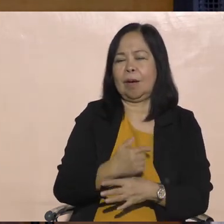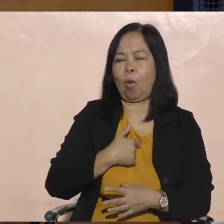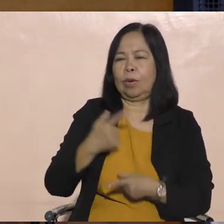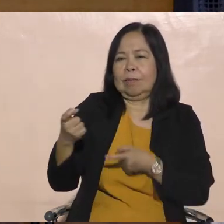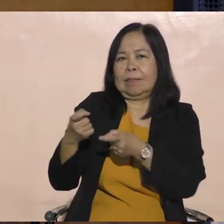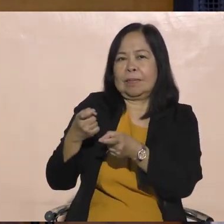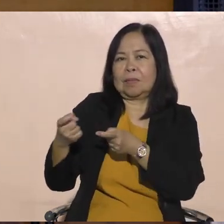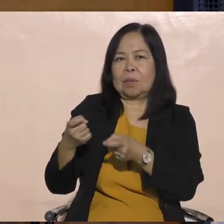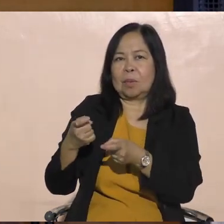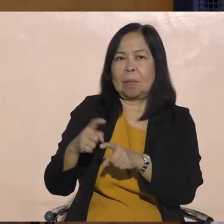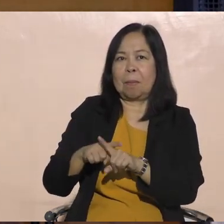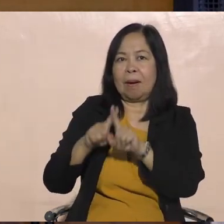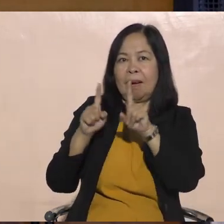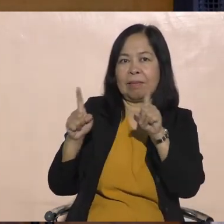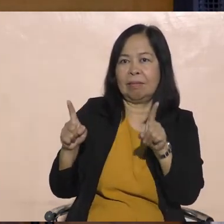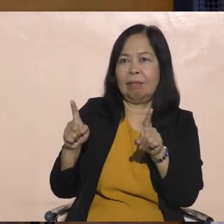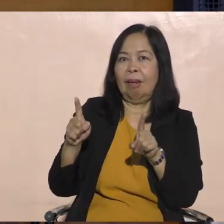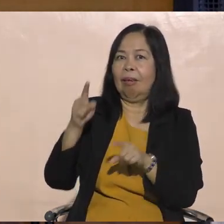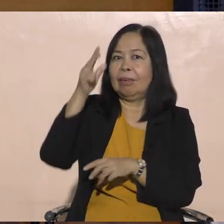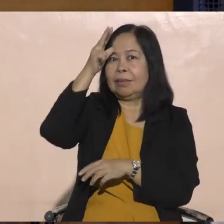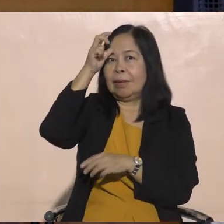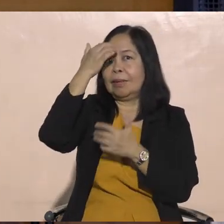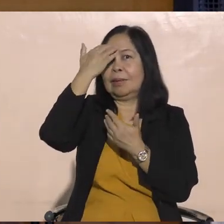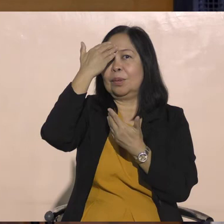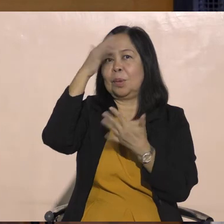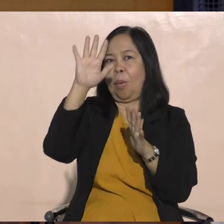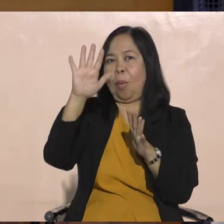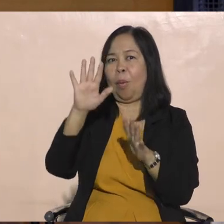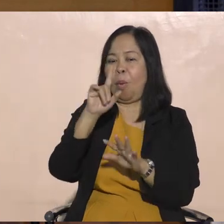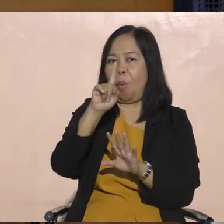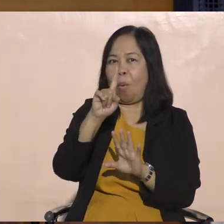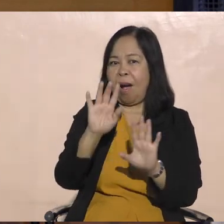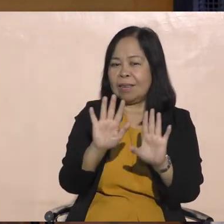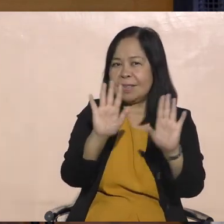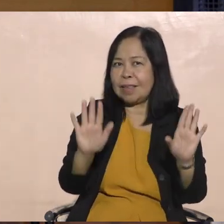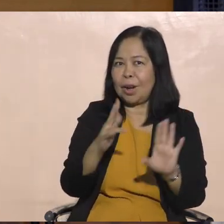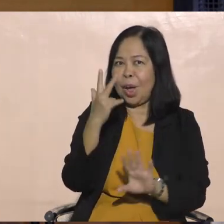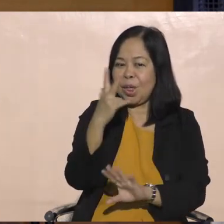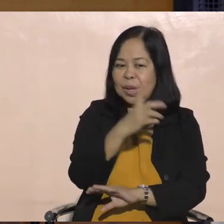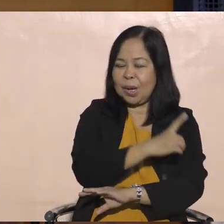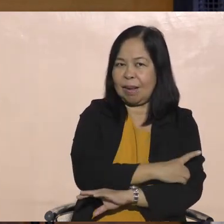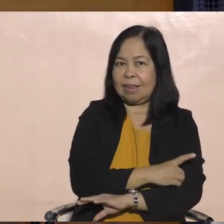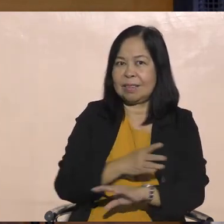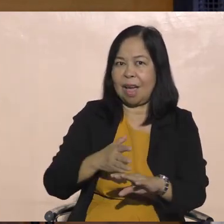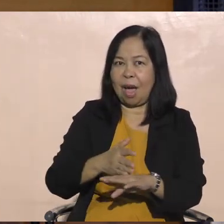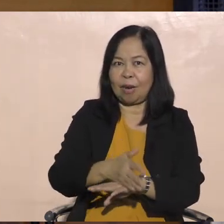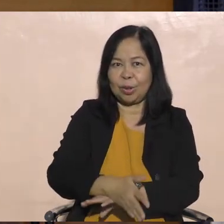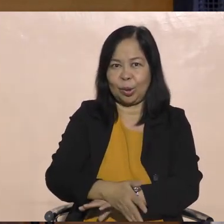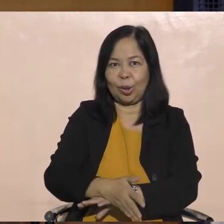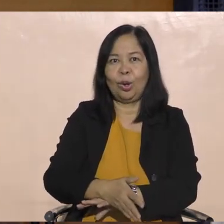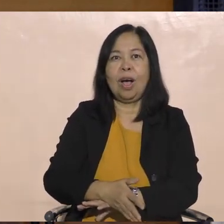happens. One Sunday morning, the grave was empty. The stone was rolled